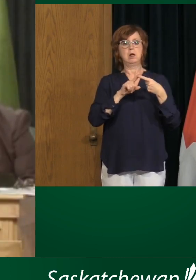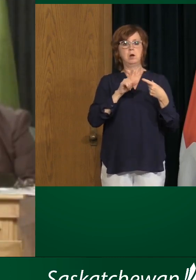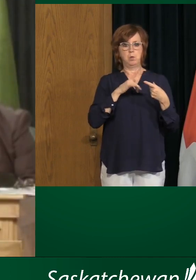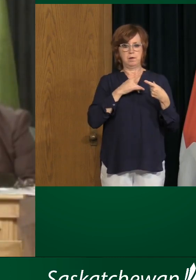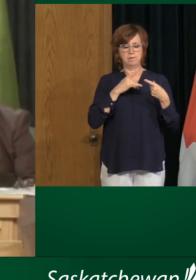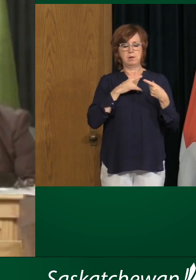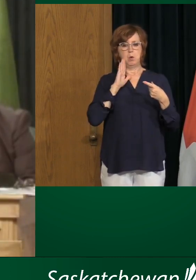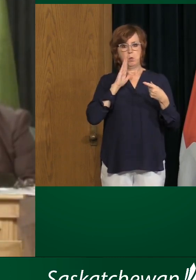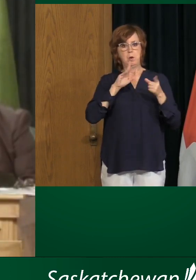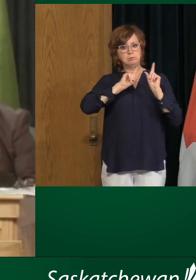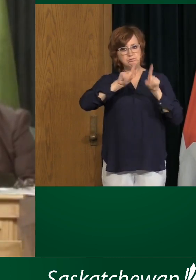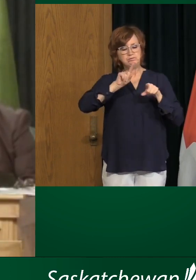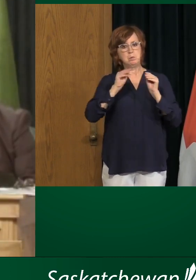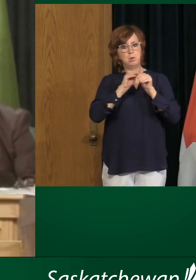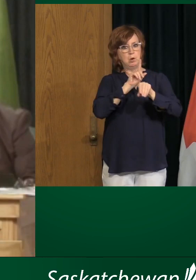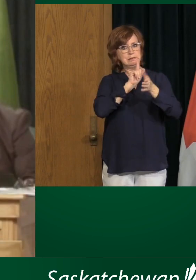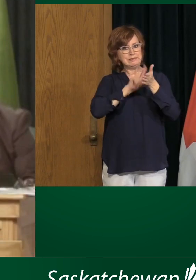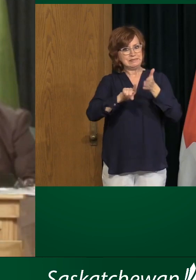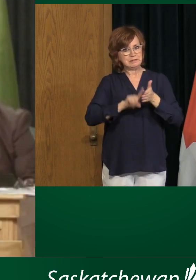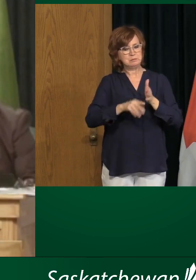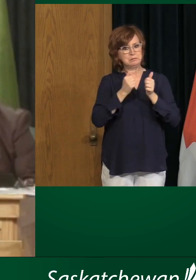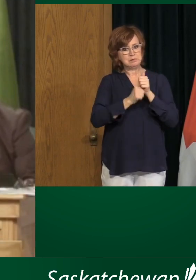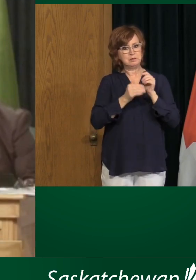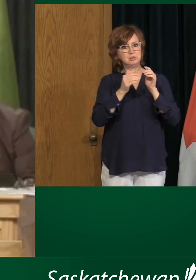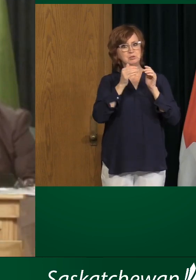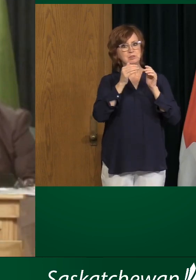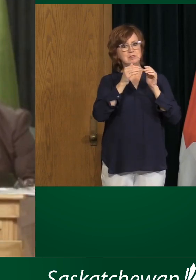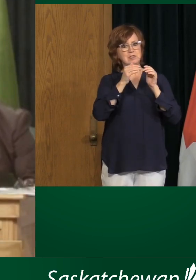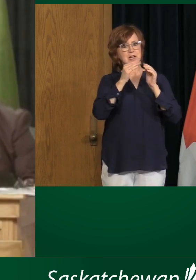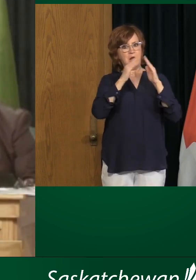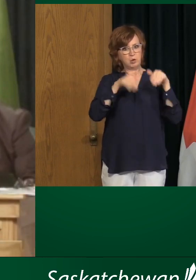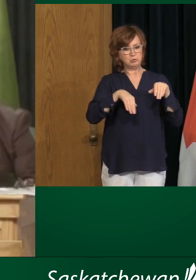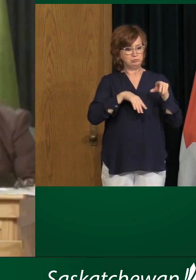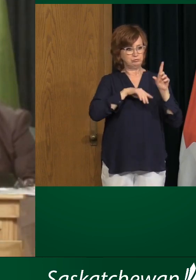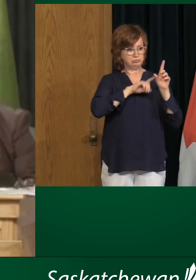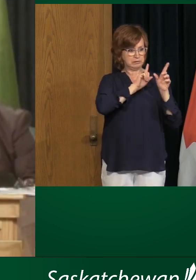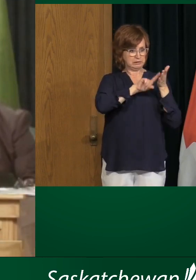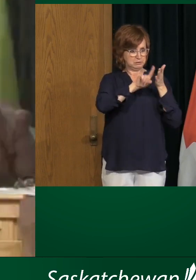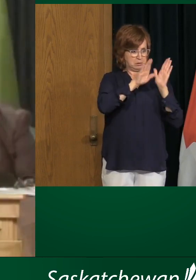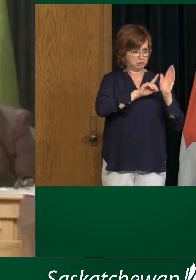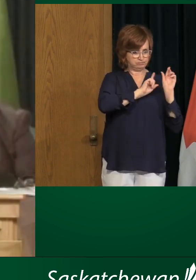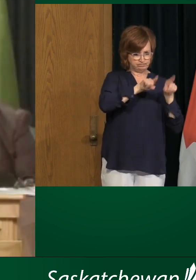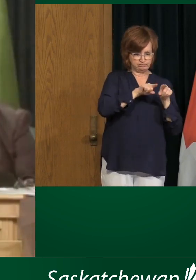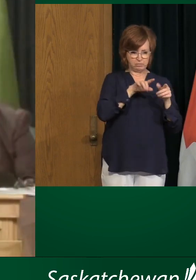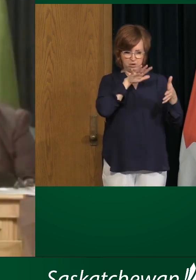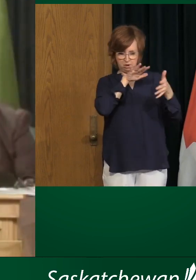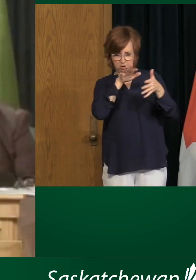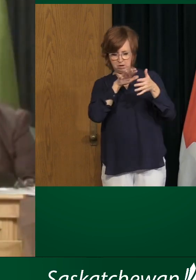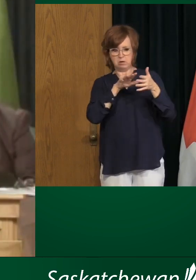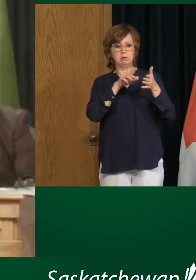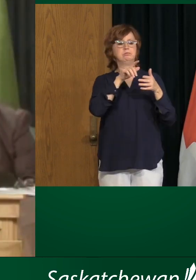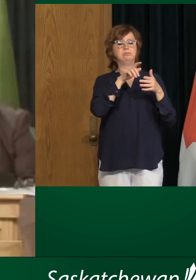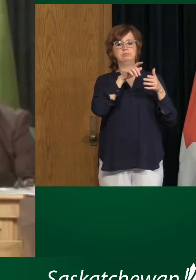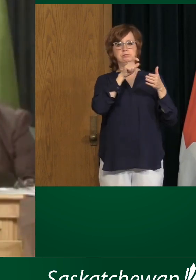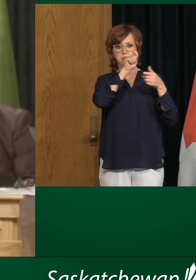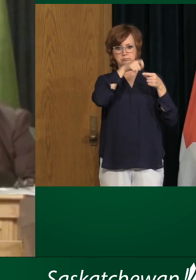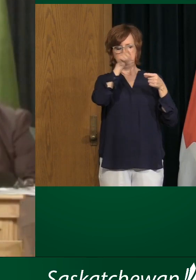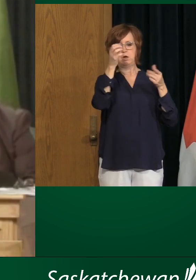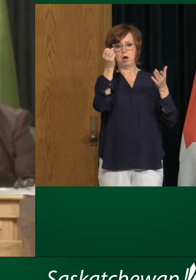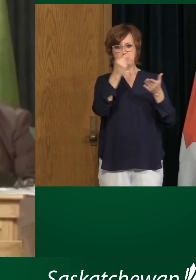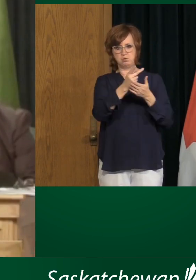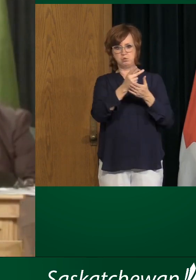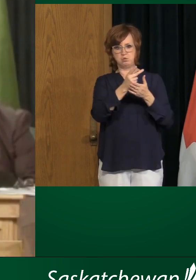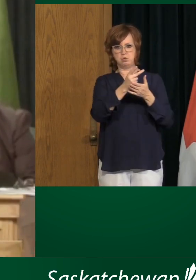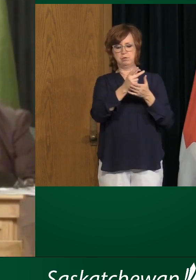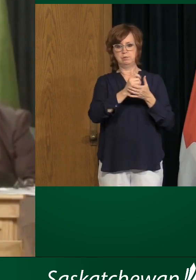those inspections because part of this is to continue, as I mentioned during the presentation, to continue providing service